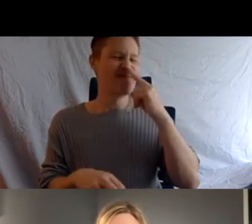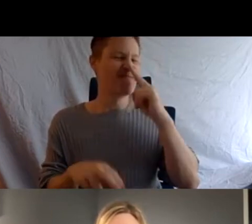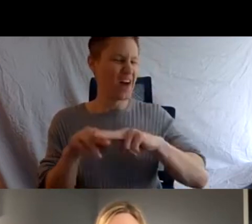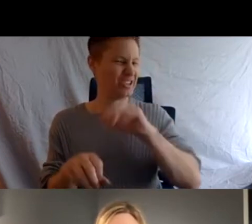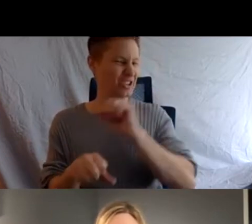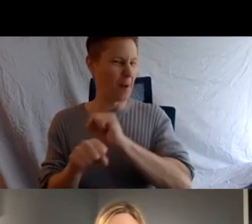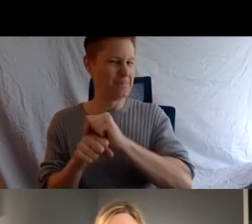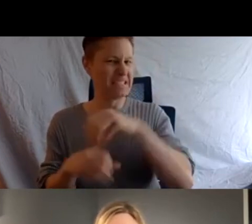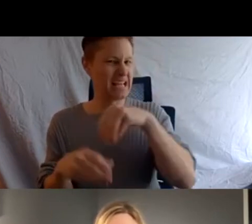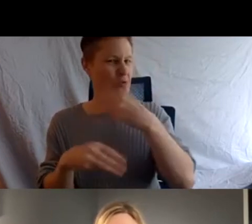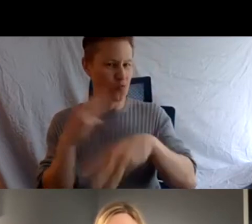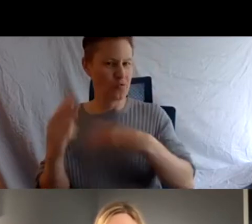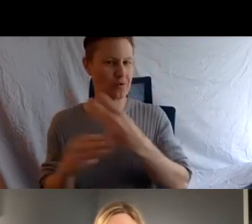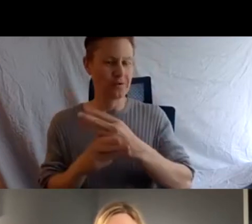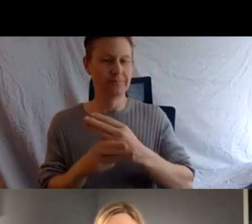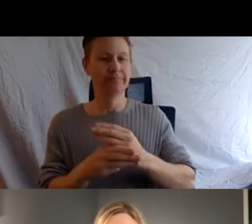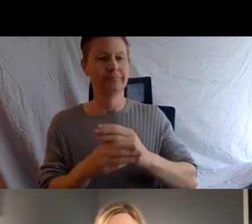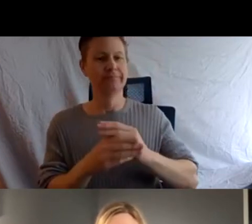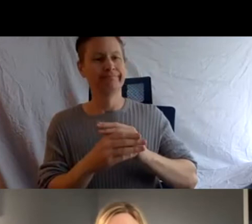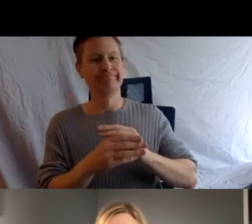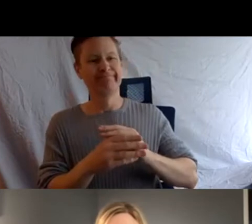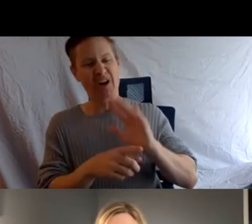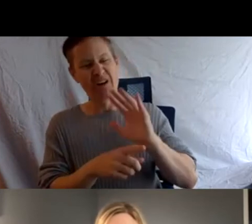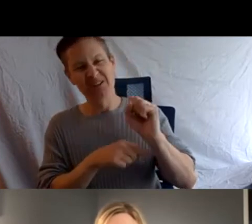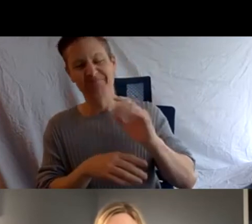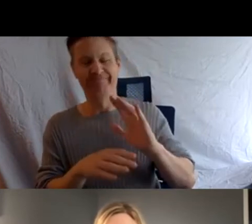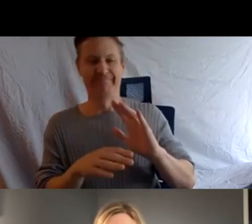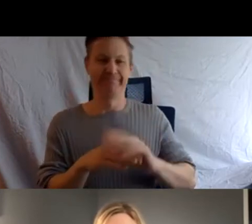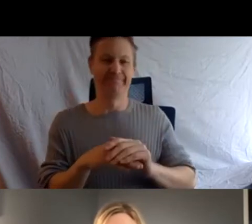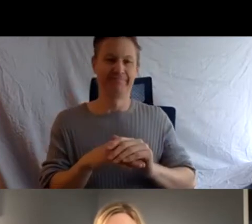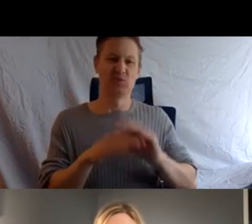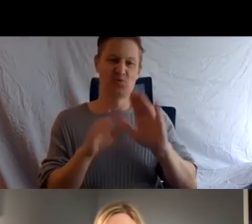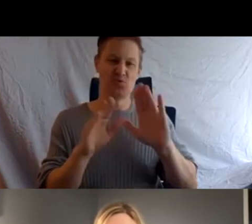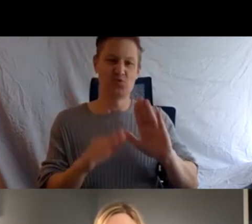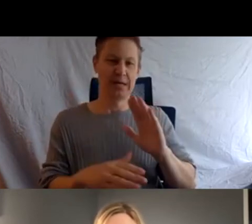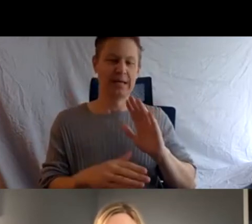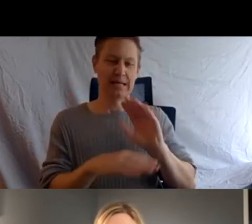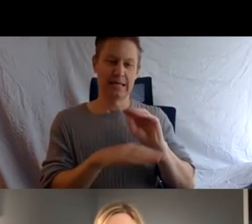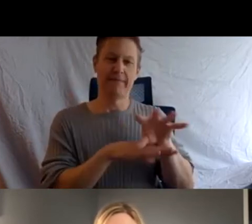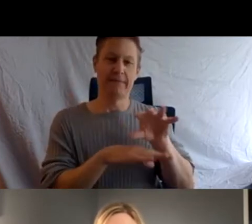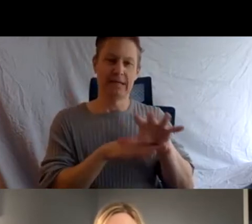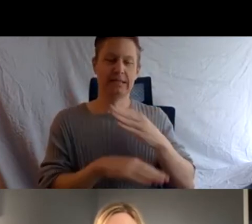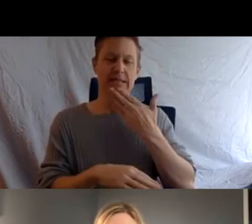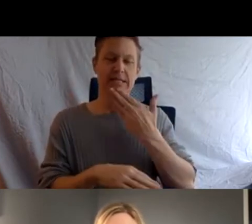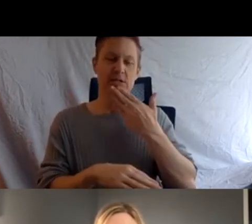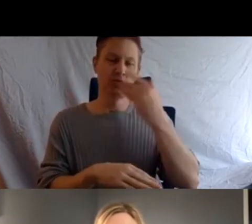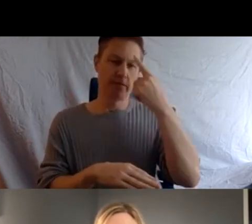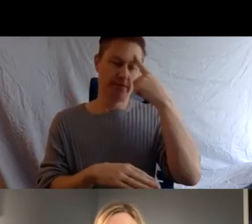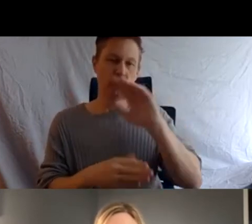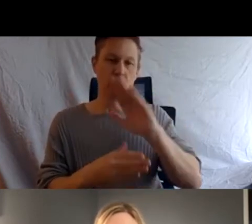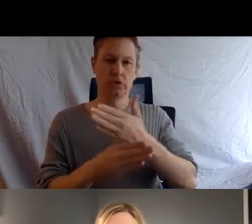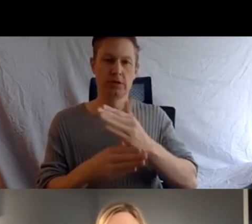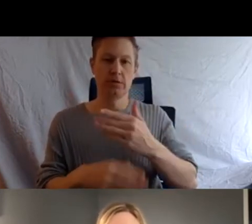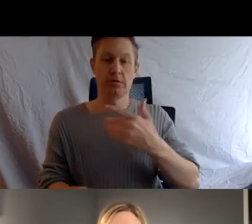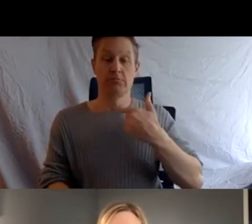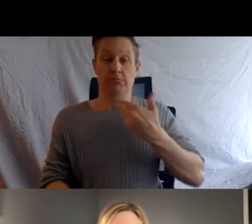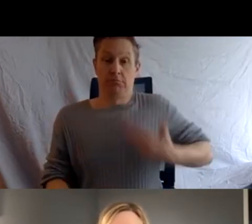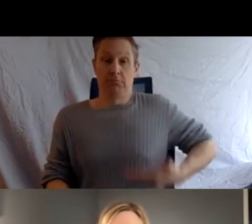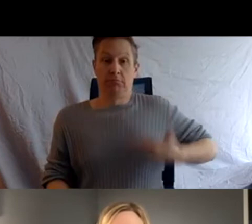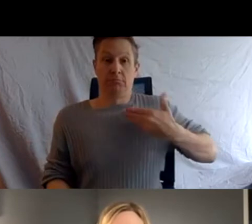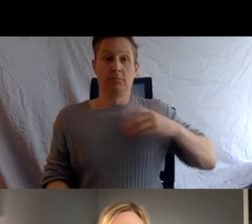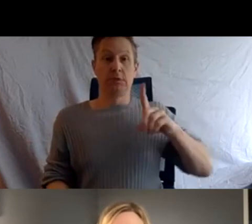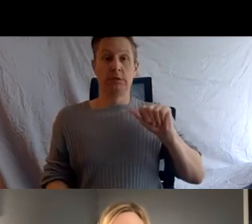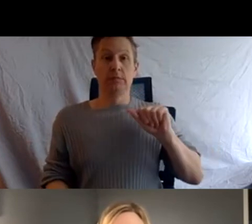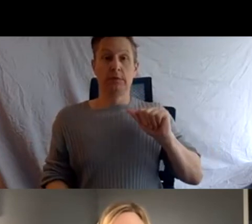Awesome. Thank you. No, that's great advice. And thank you for sharing that. I myself, as also a fellow